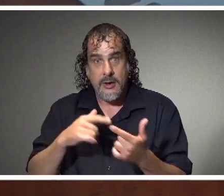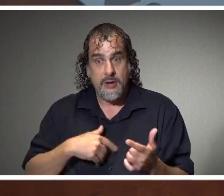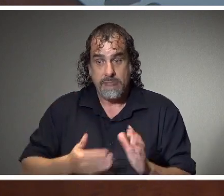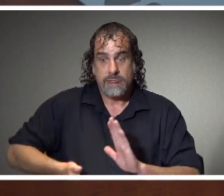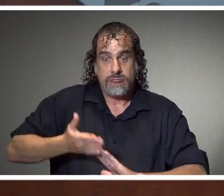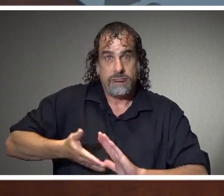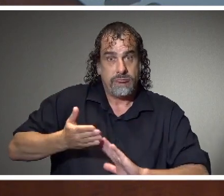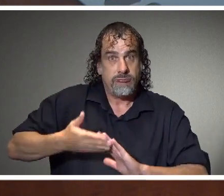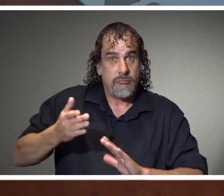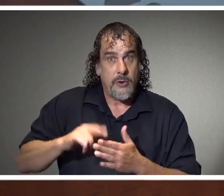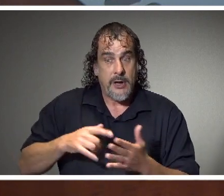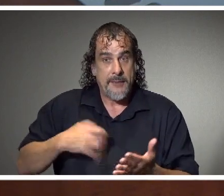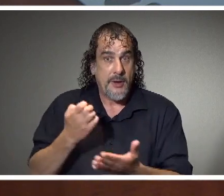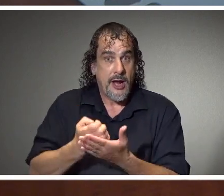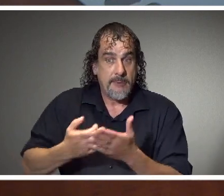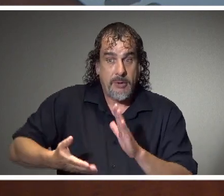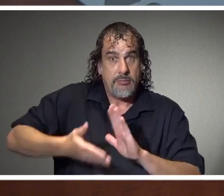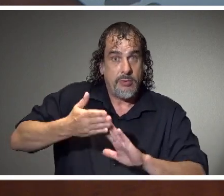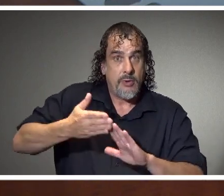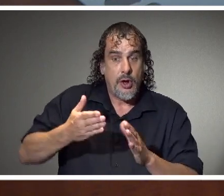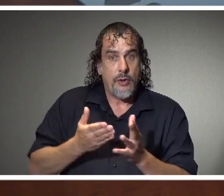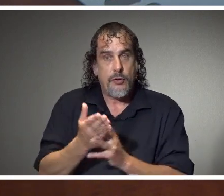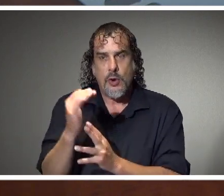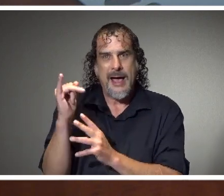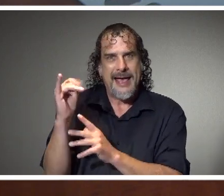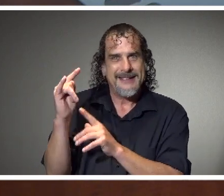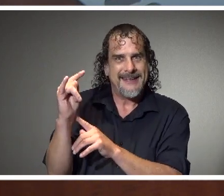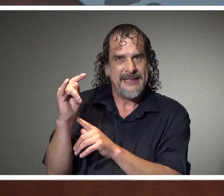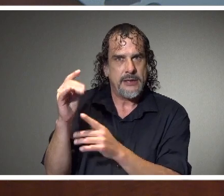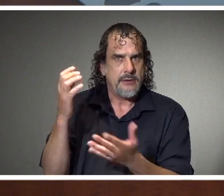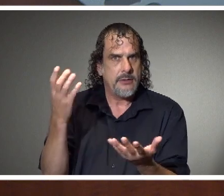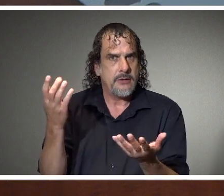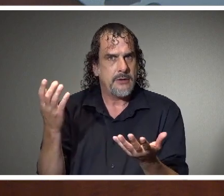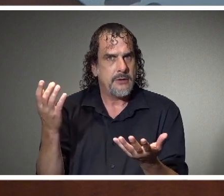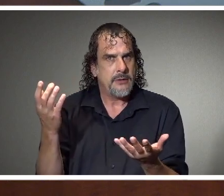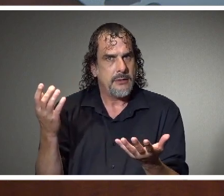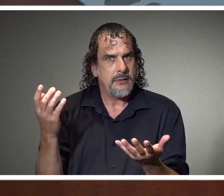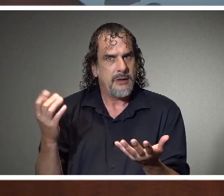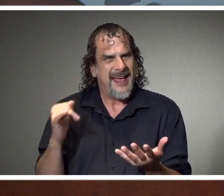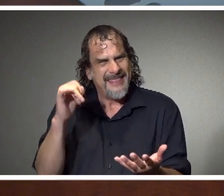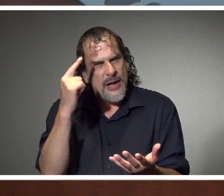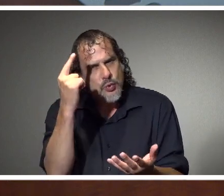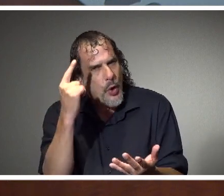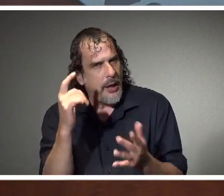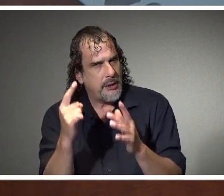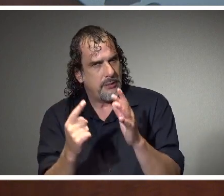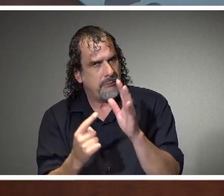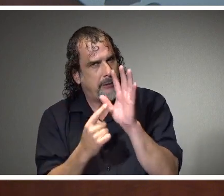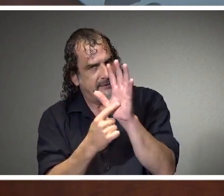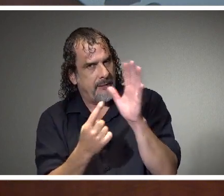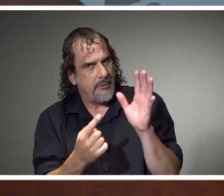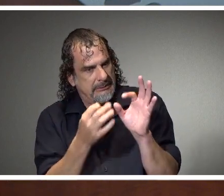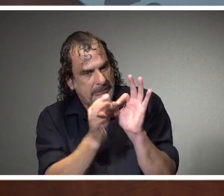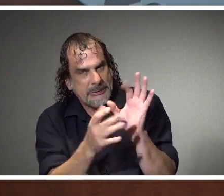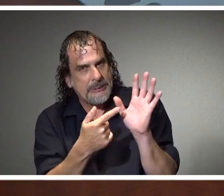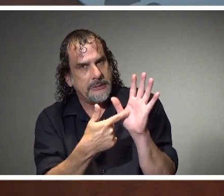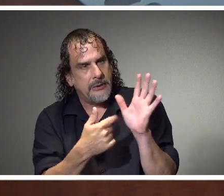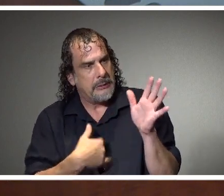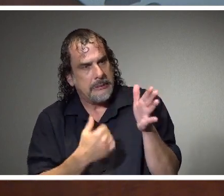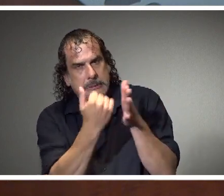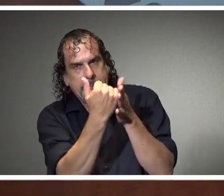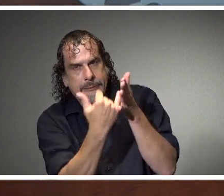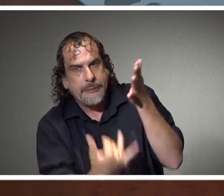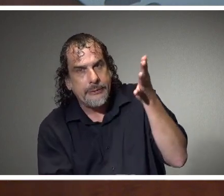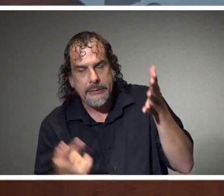running, and they keep it running through IT-based mechanisms. And that's just one example. Some of the things on our list, the